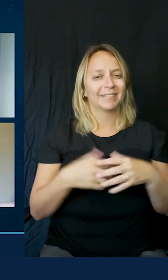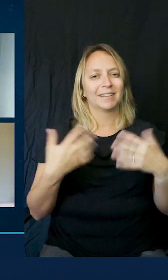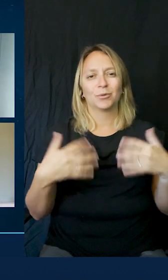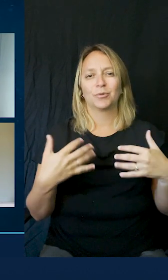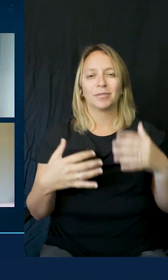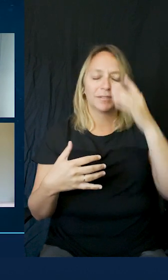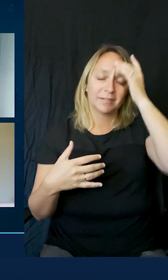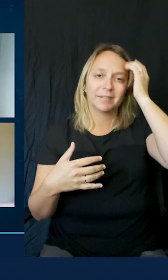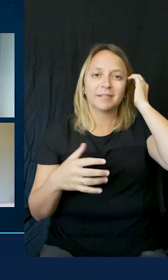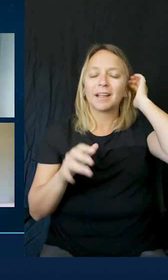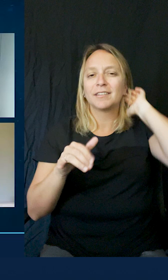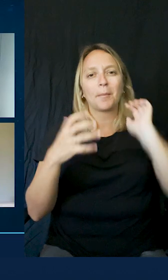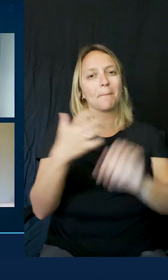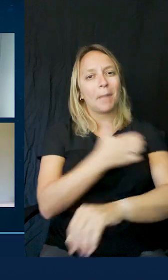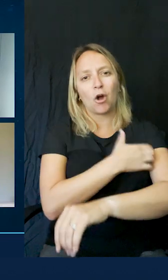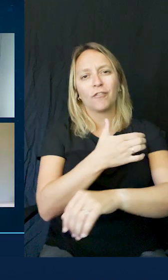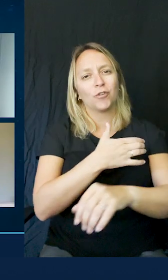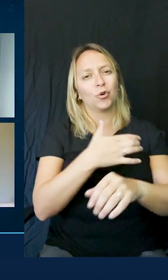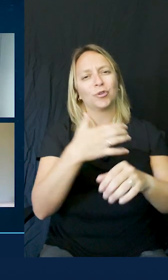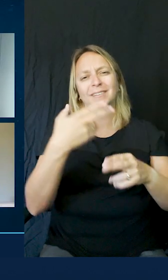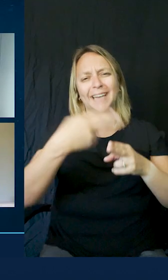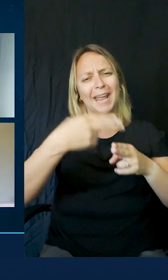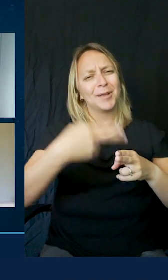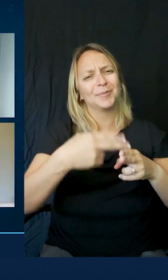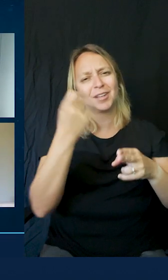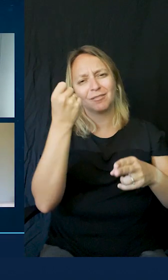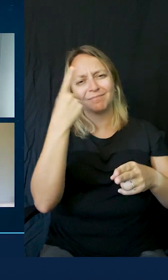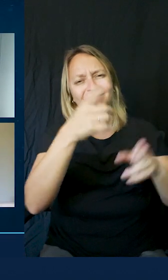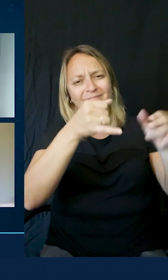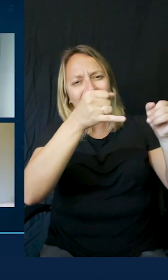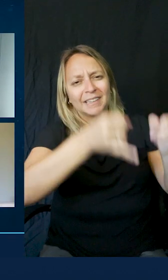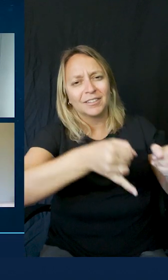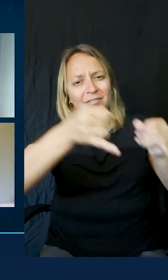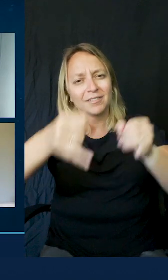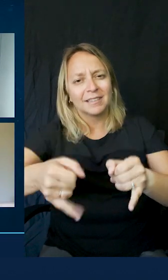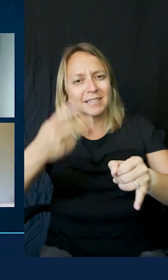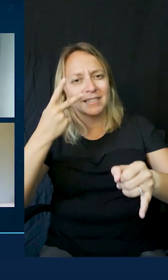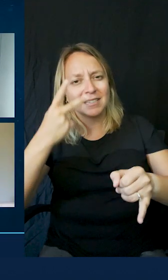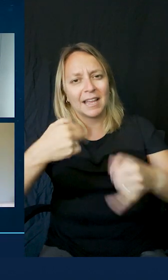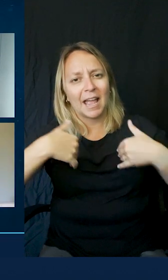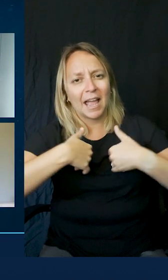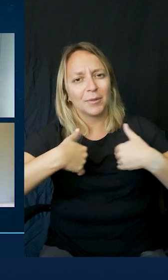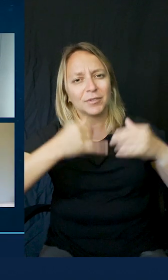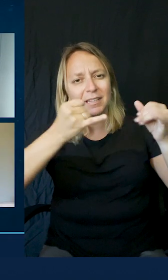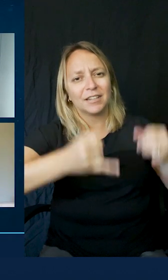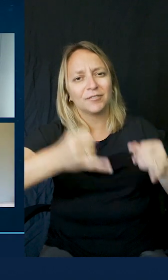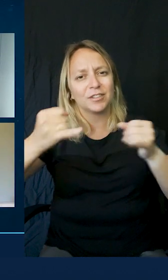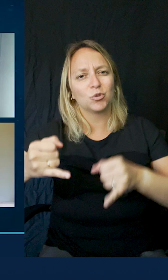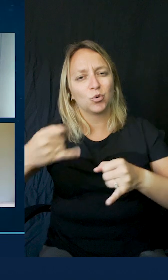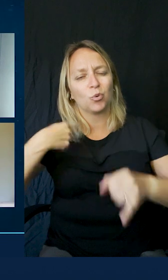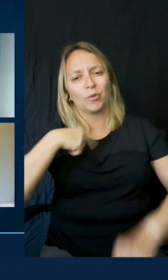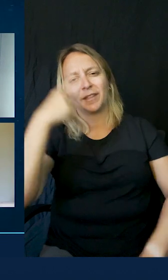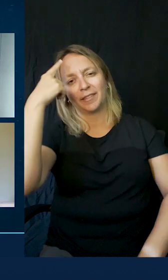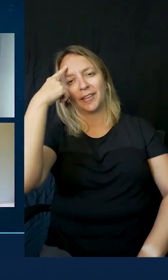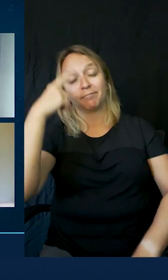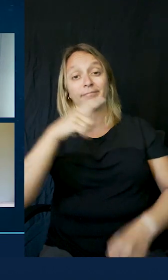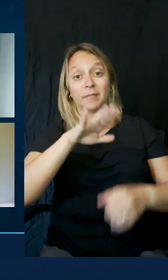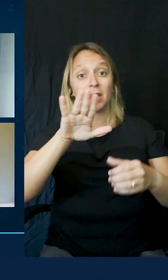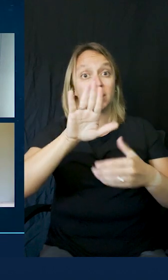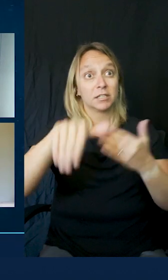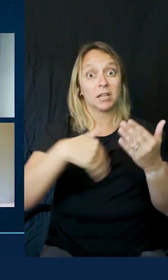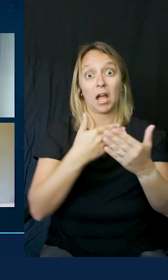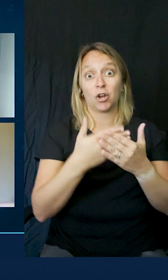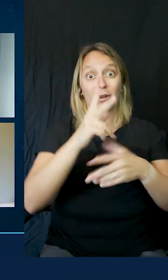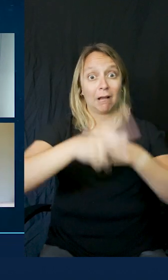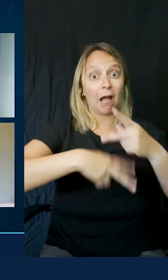object lesson of the power of names and understanding individuals and seeing animals as individuals. Because sometimes we think about entire species and we